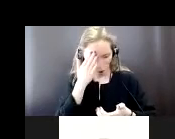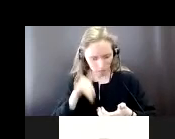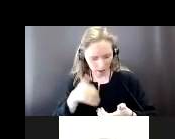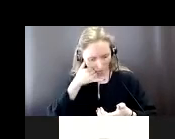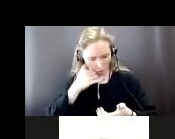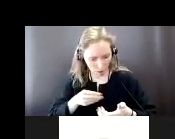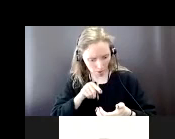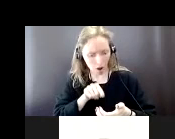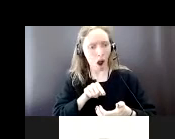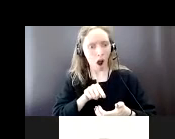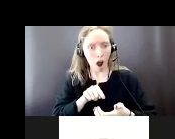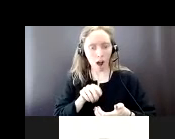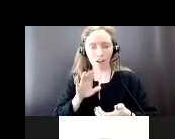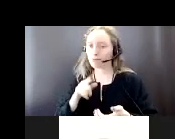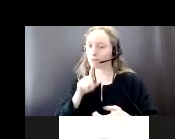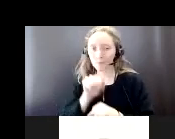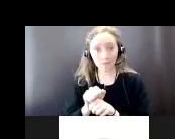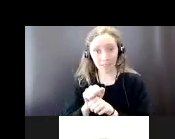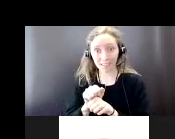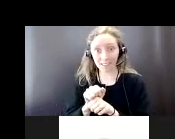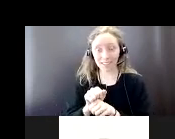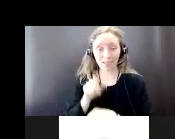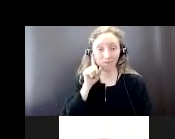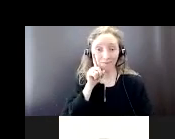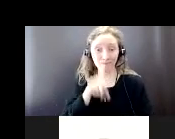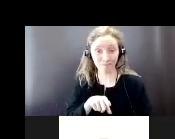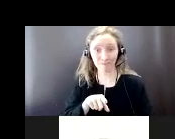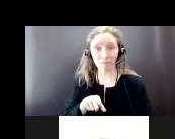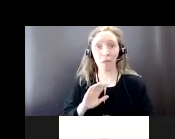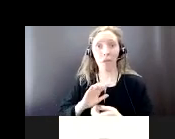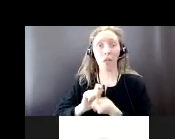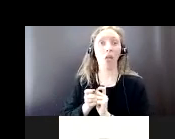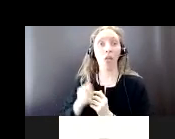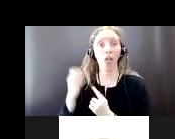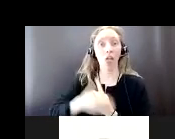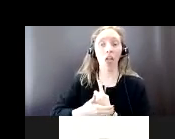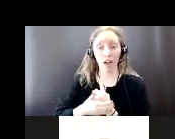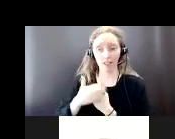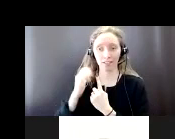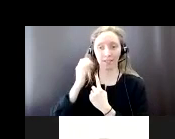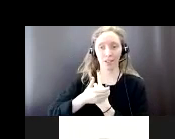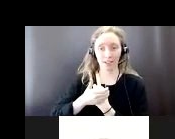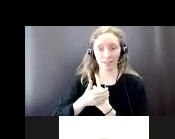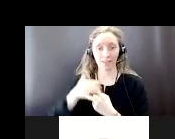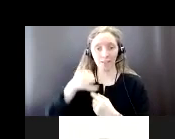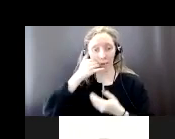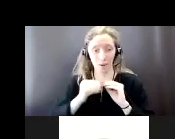Canadian Anti-Fraud Center's phone number to appear on the person they're calling is call display.